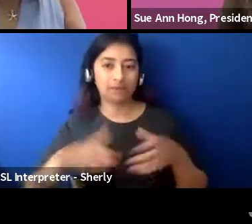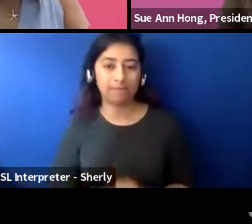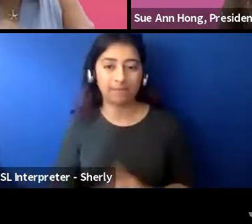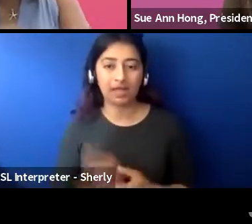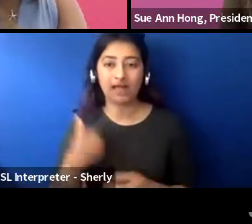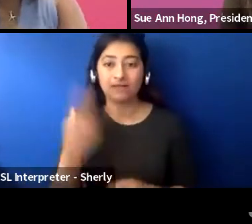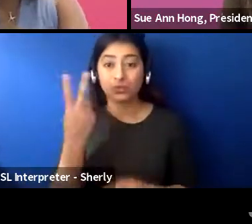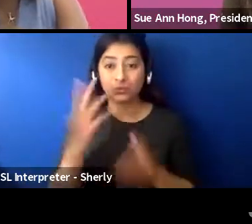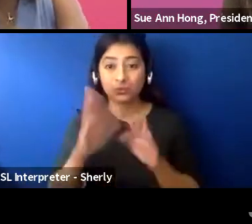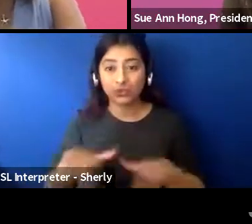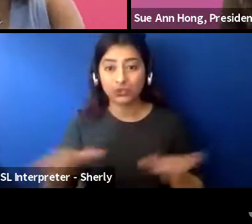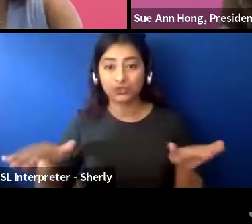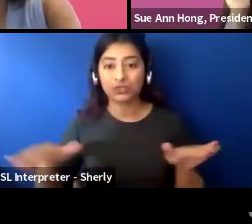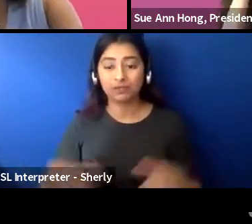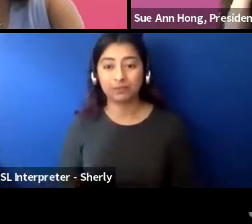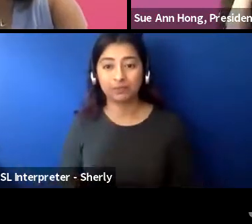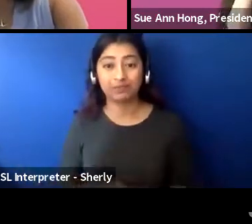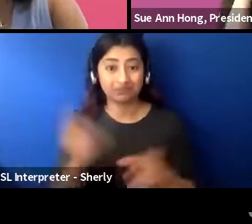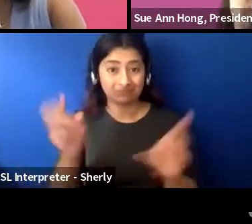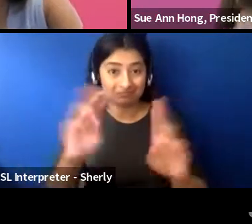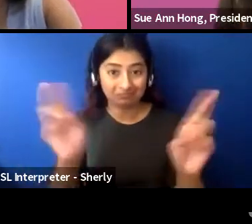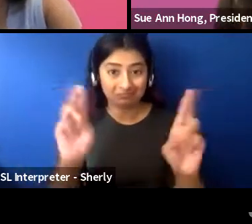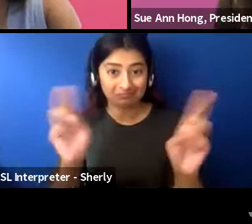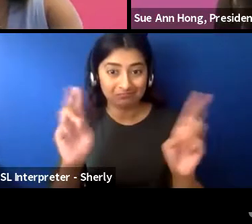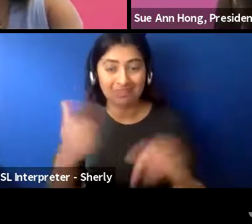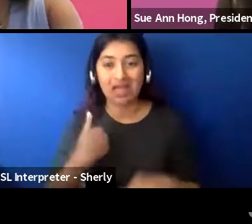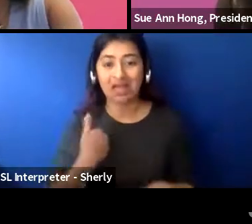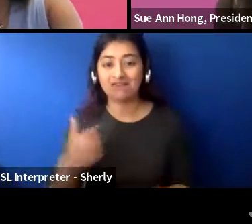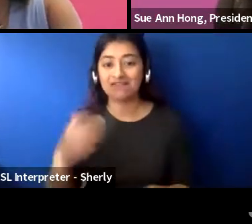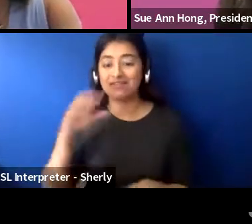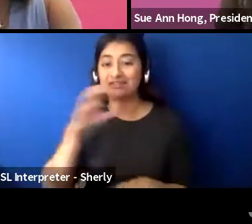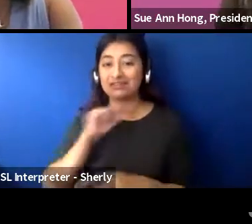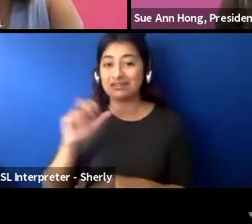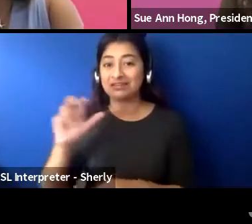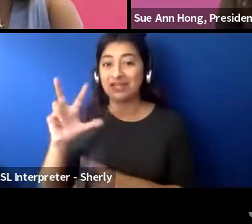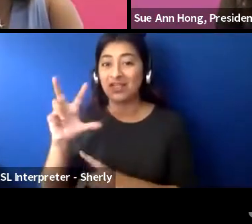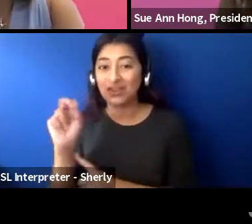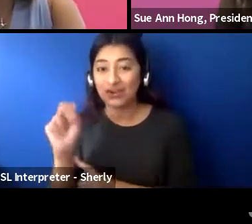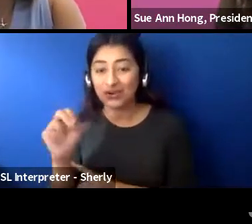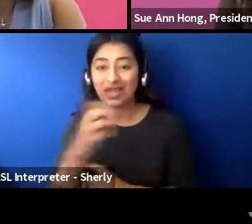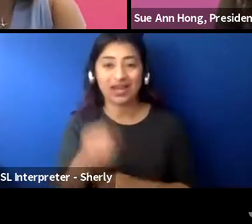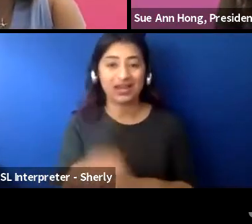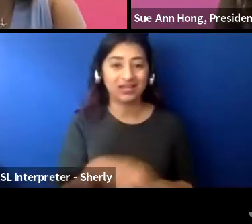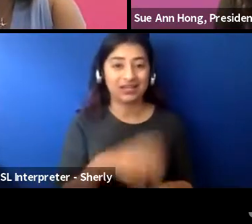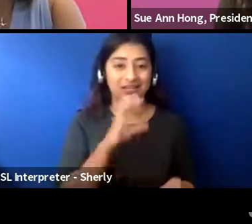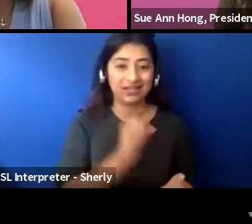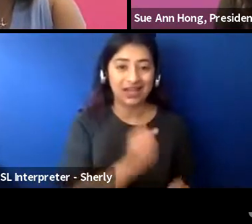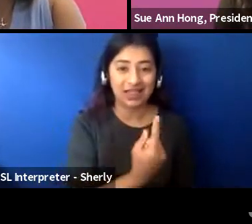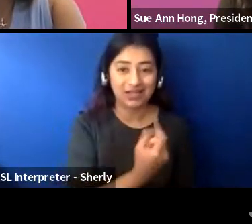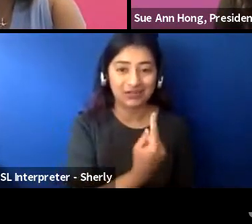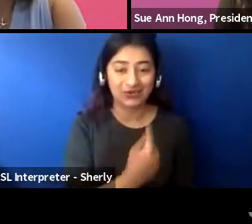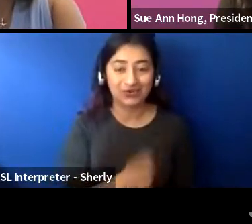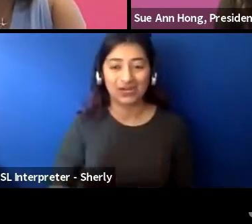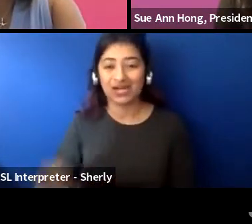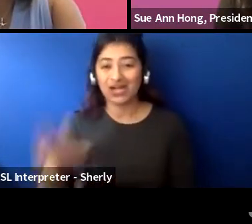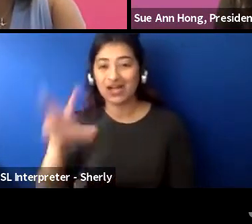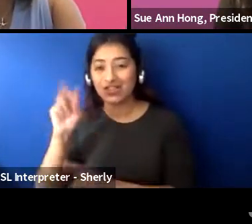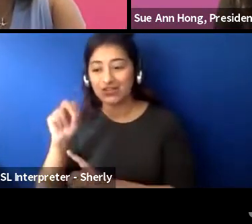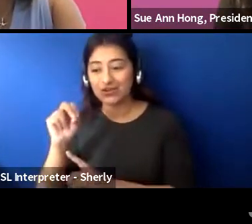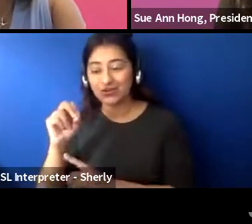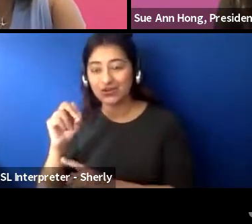2 children. Are you ready for this? I have a 30-year-old and 11-year-old. So a 30-year-old son